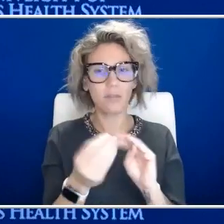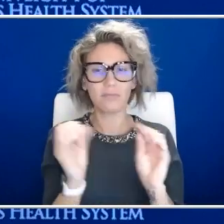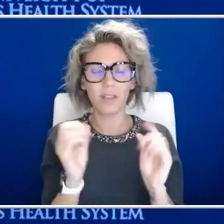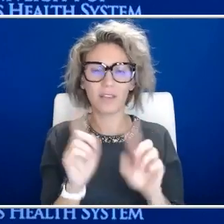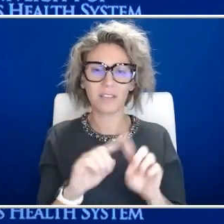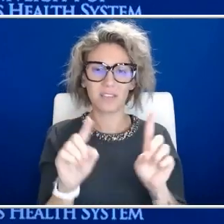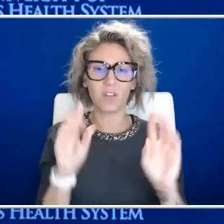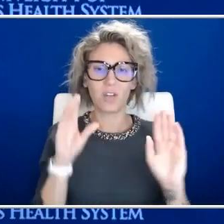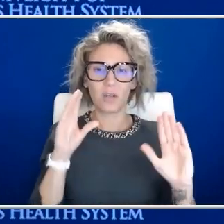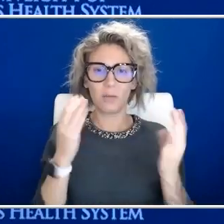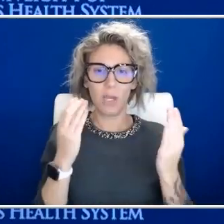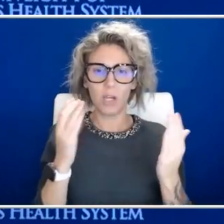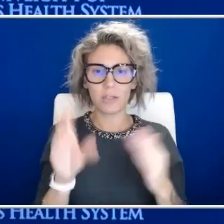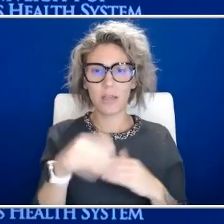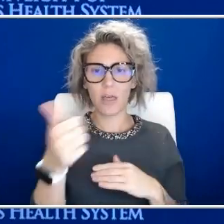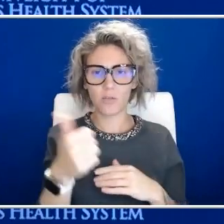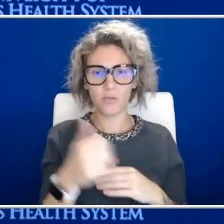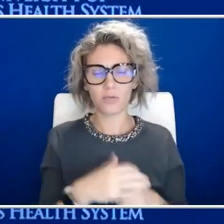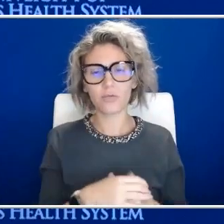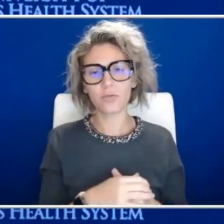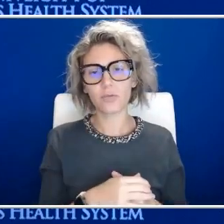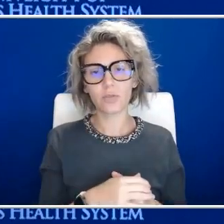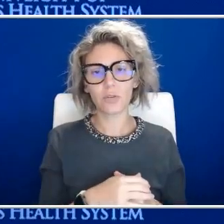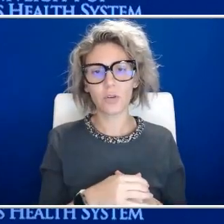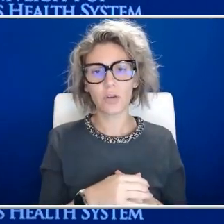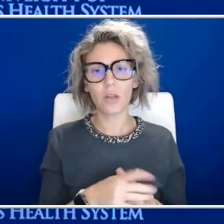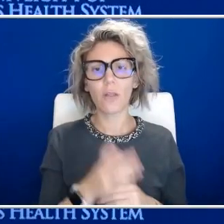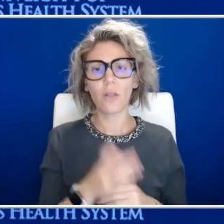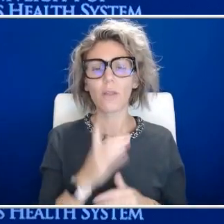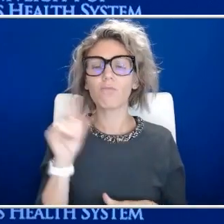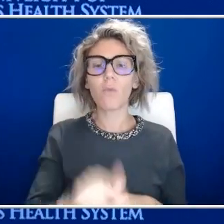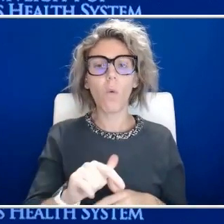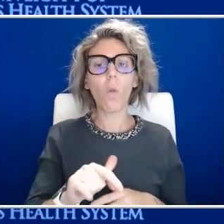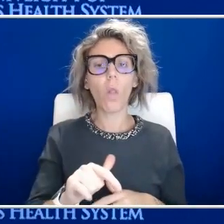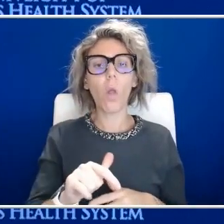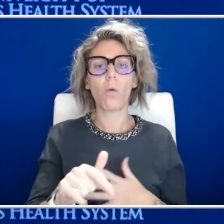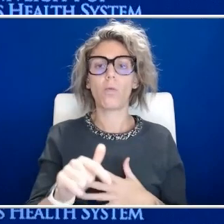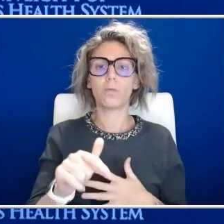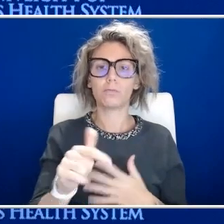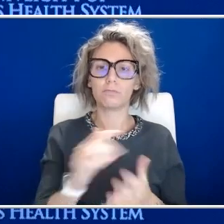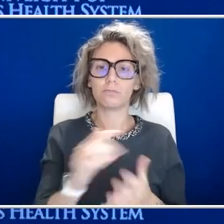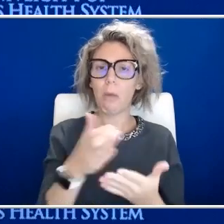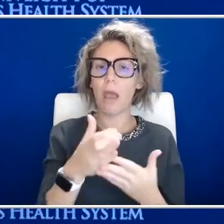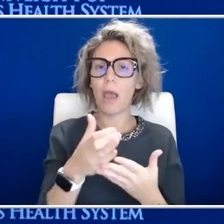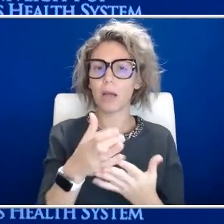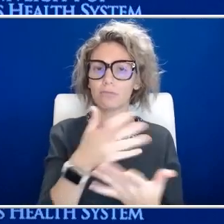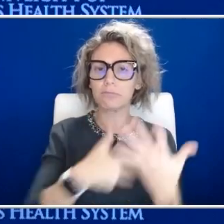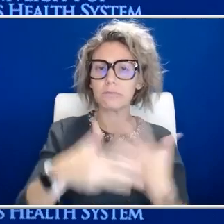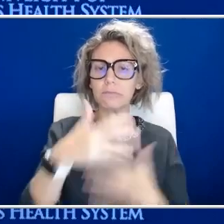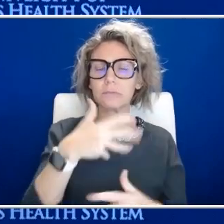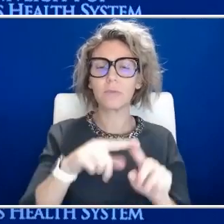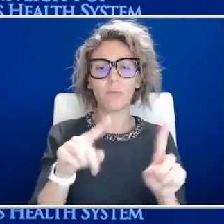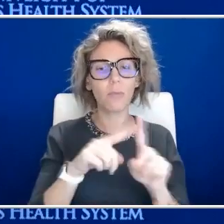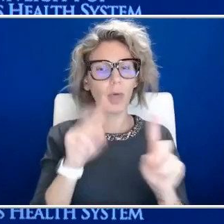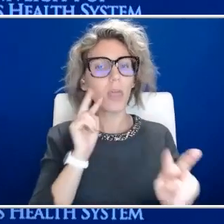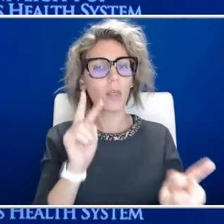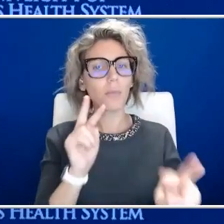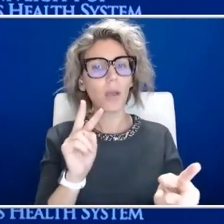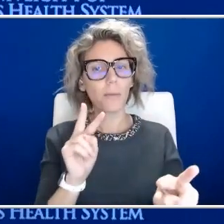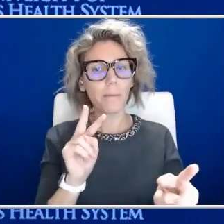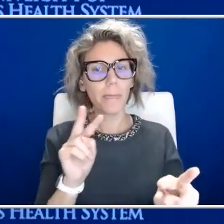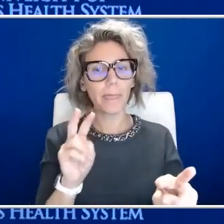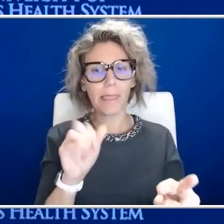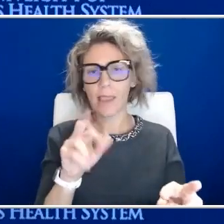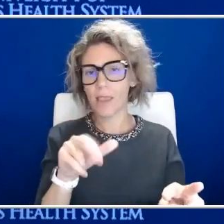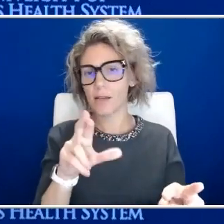to others. There is a very low amount of circulation, but they are monitoring it. Again, right now the Eris, the EG5, still continues to